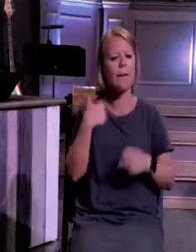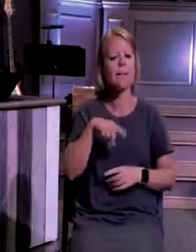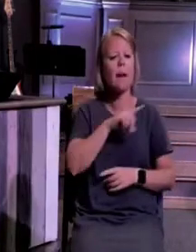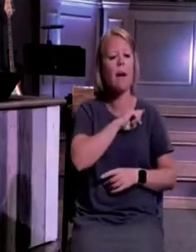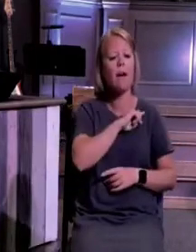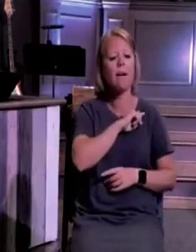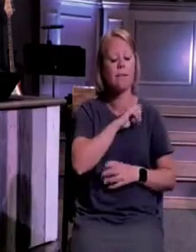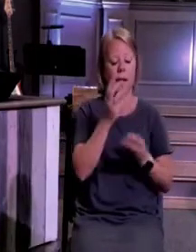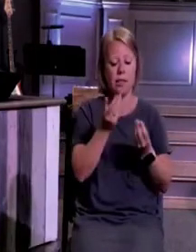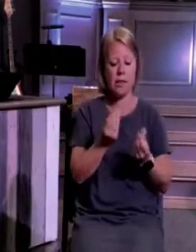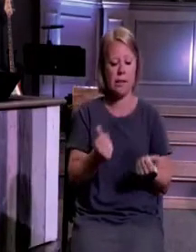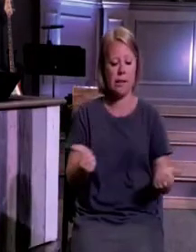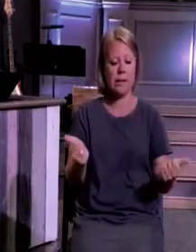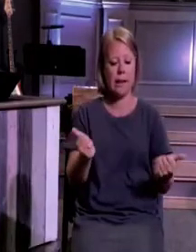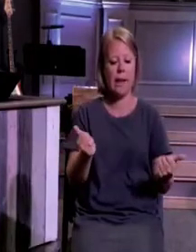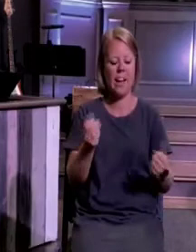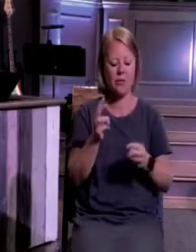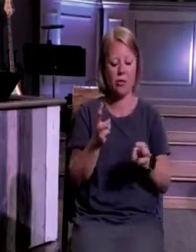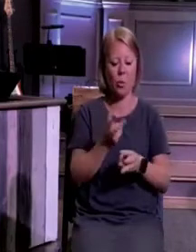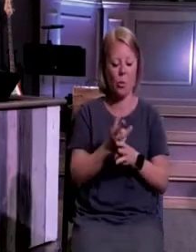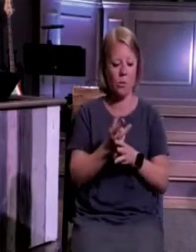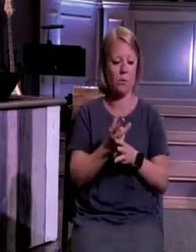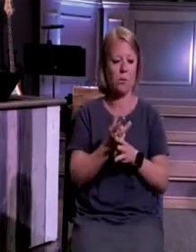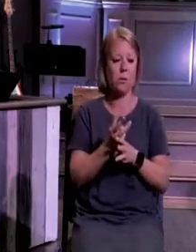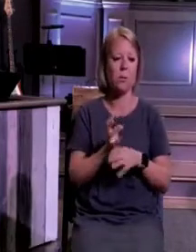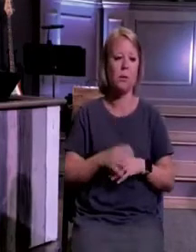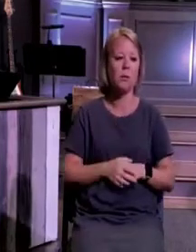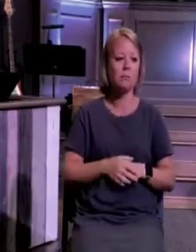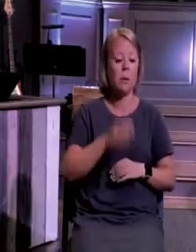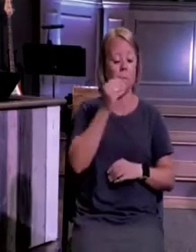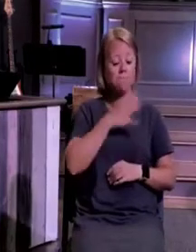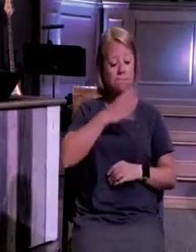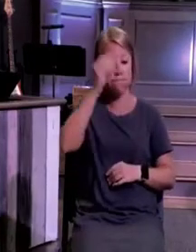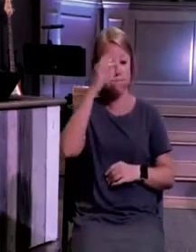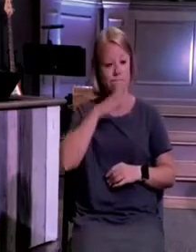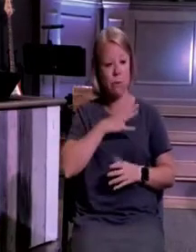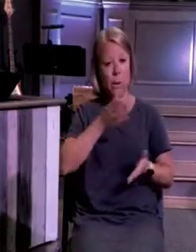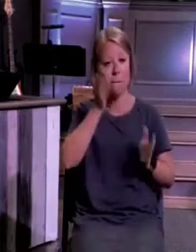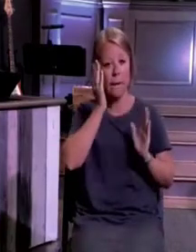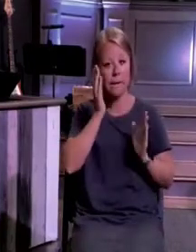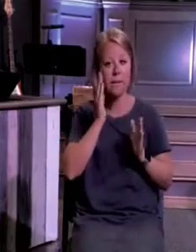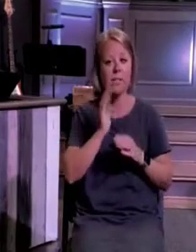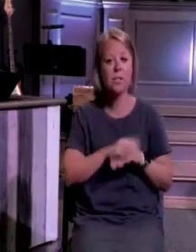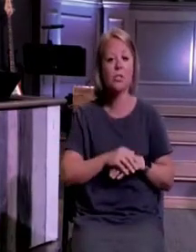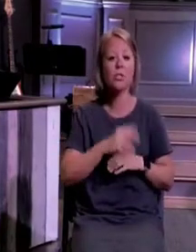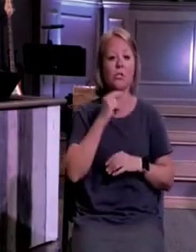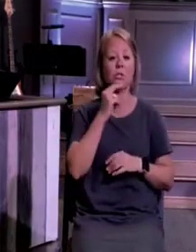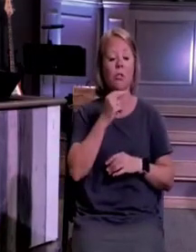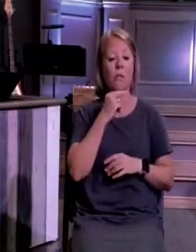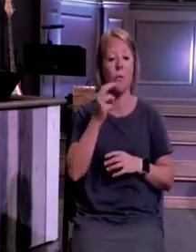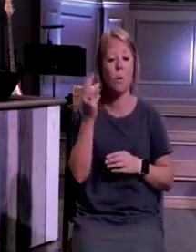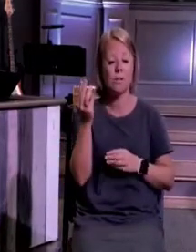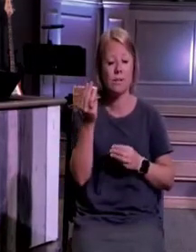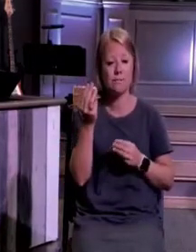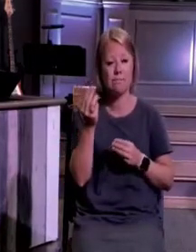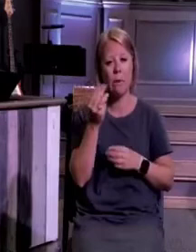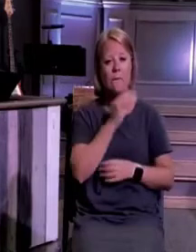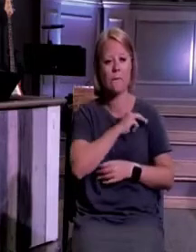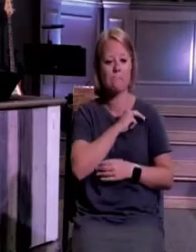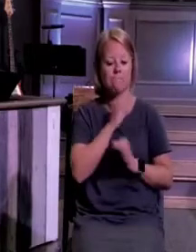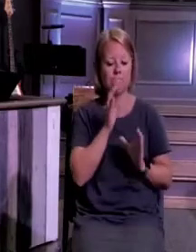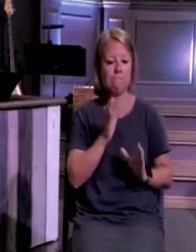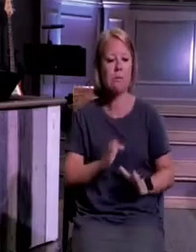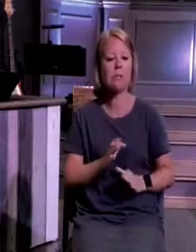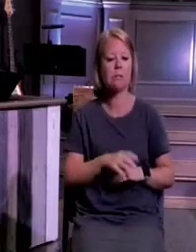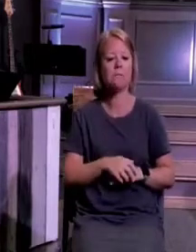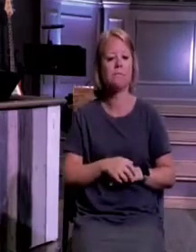the decay of this world. Ladies and gentlemen, listen closely to the voice of your minister, the man of God